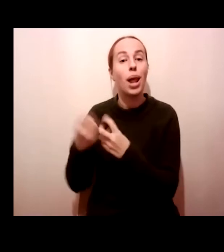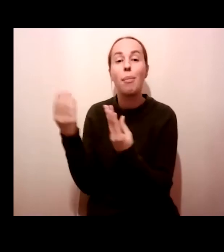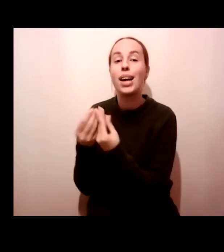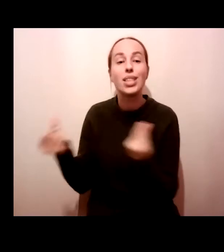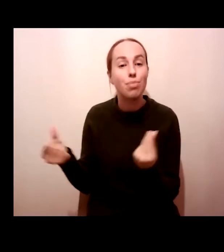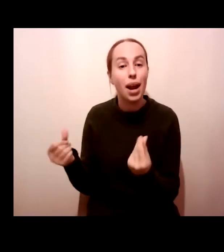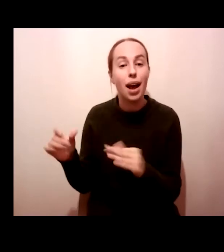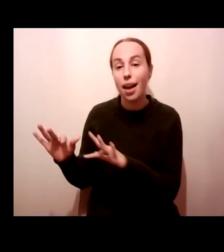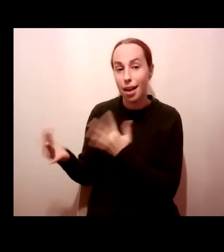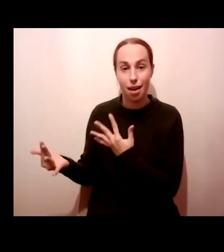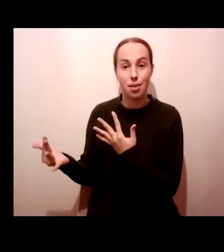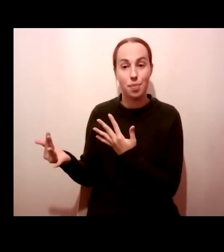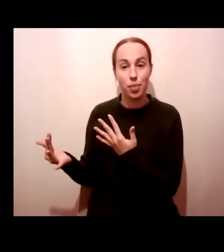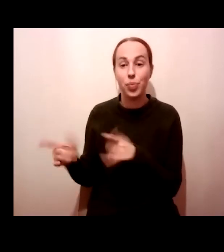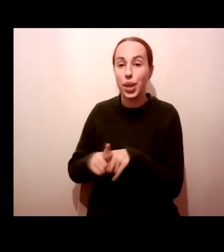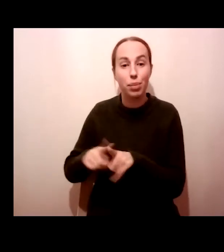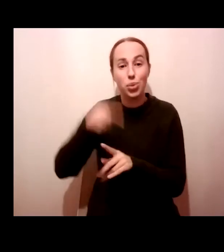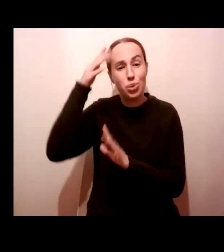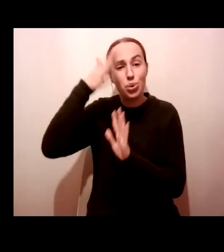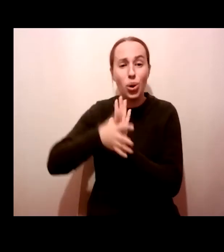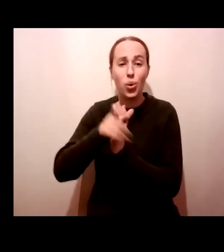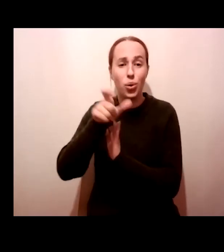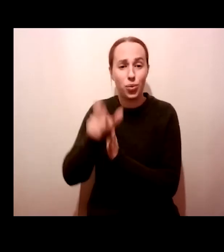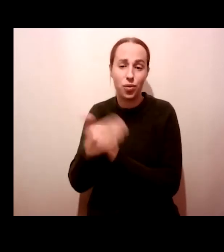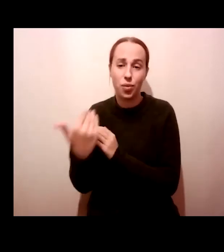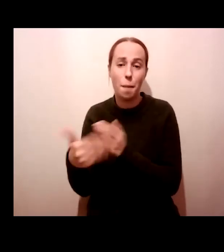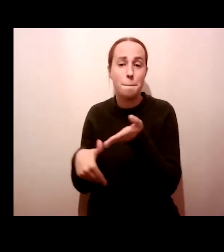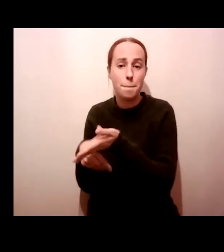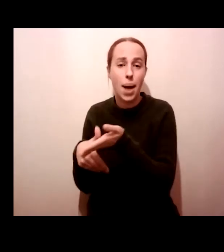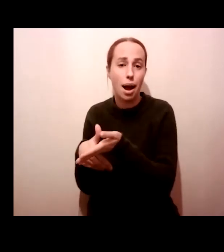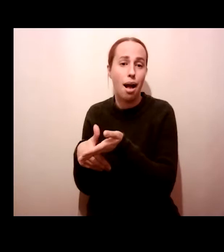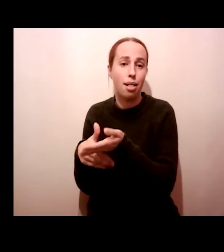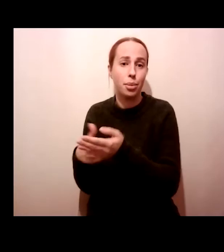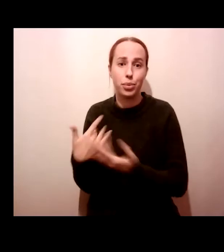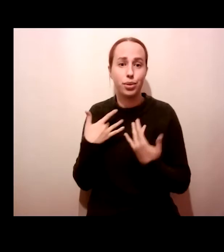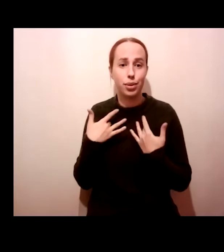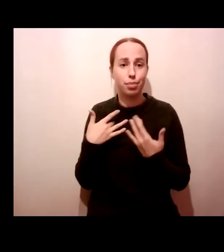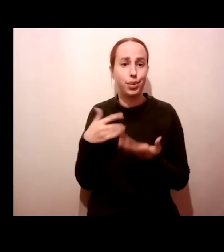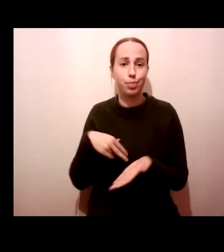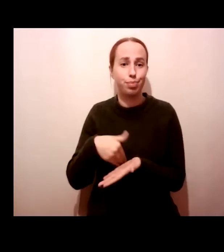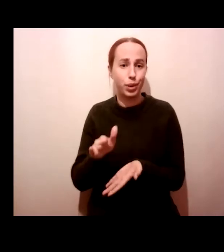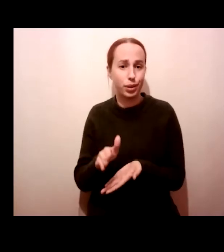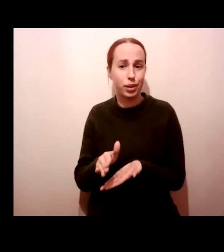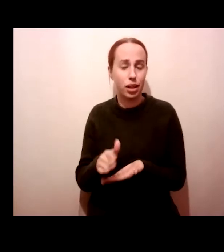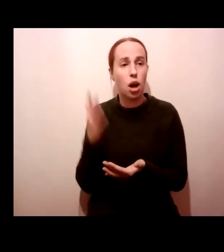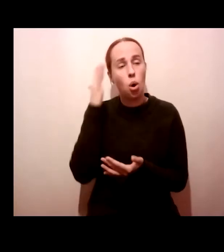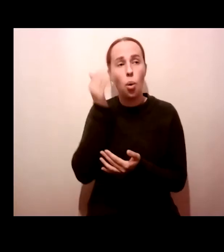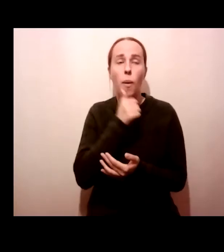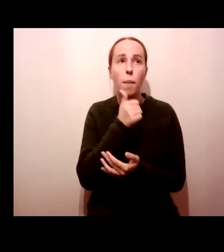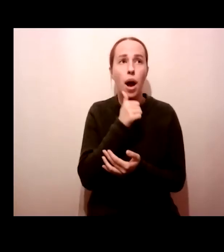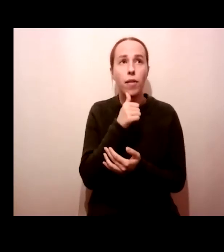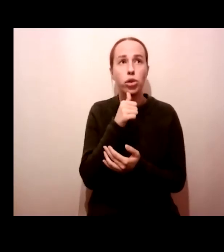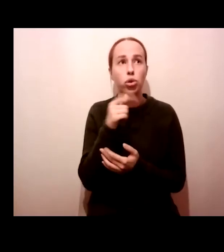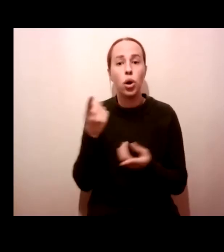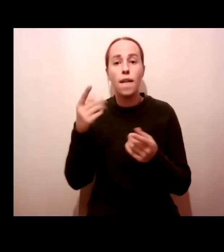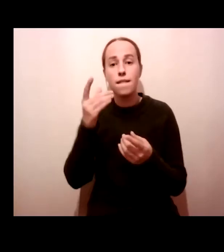instead of thinking how to address the problem. Quite often, they refuse psychological